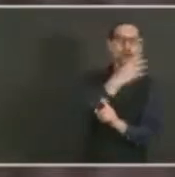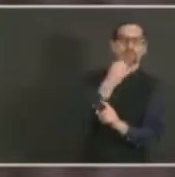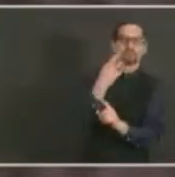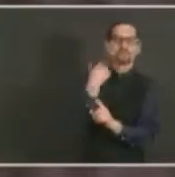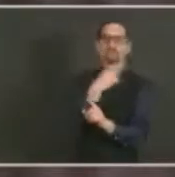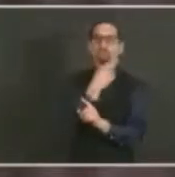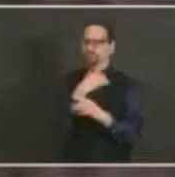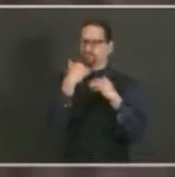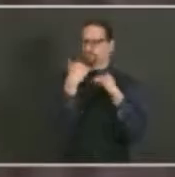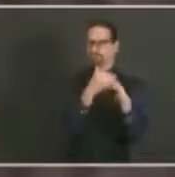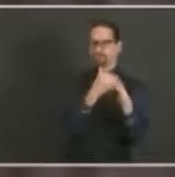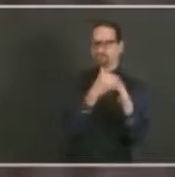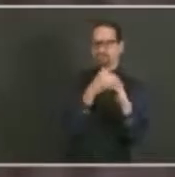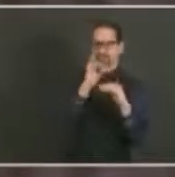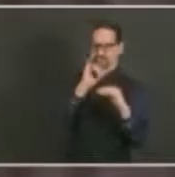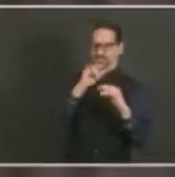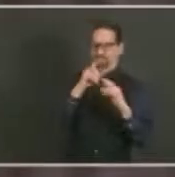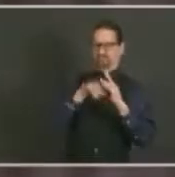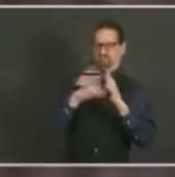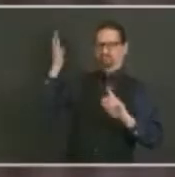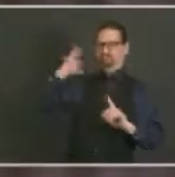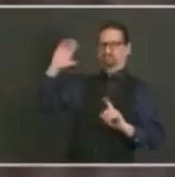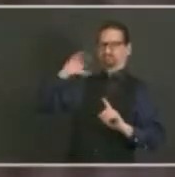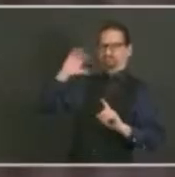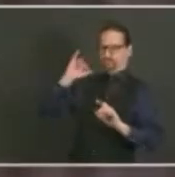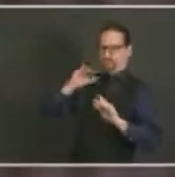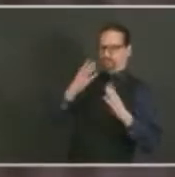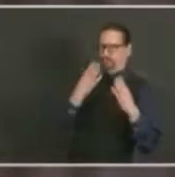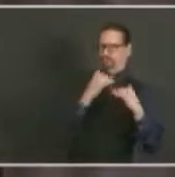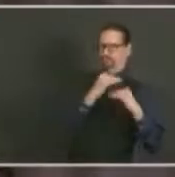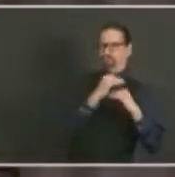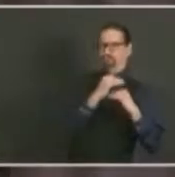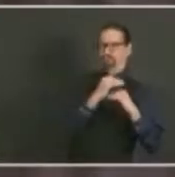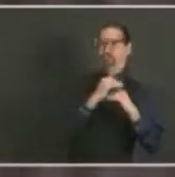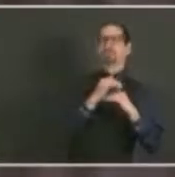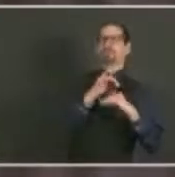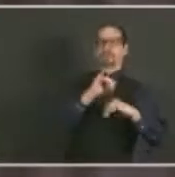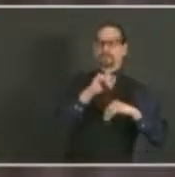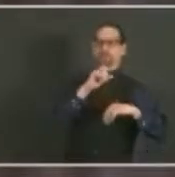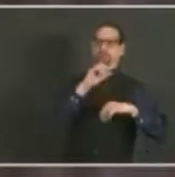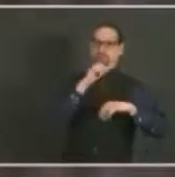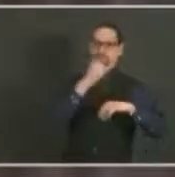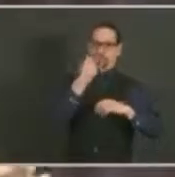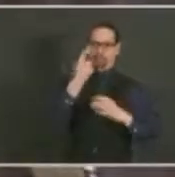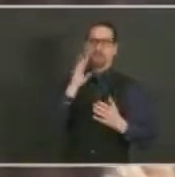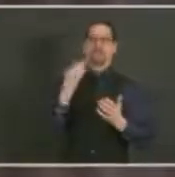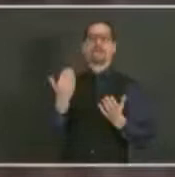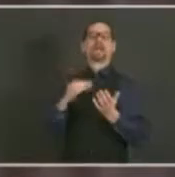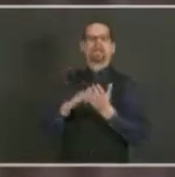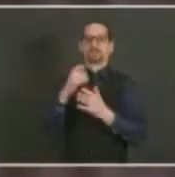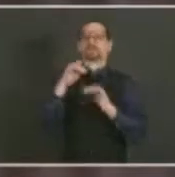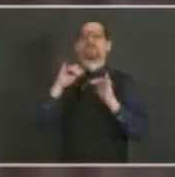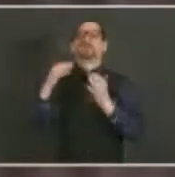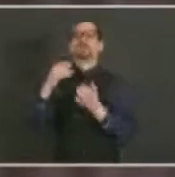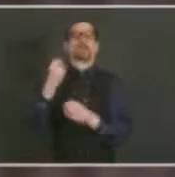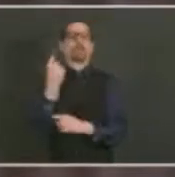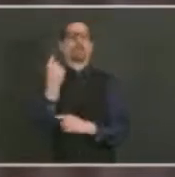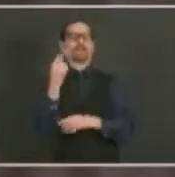closure time. So that early closure time has been reinstated. I say all this to say that this combination